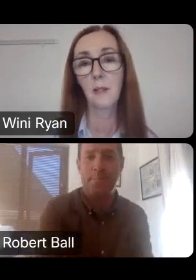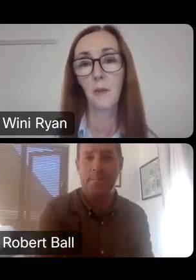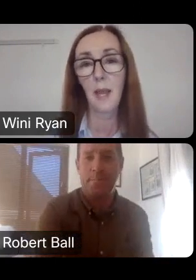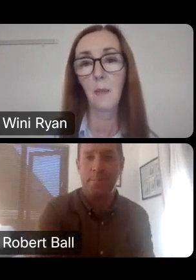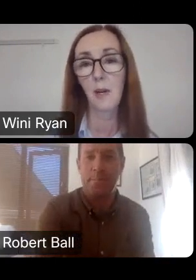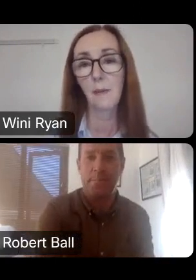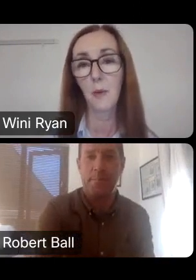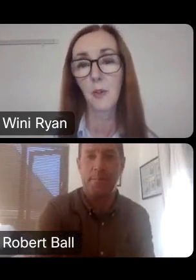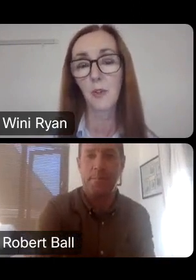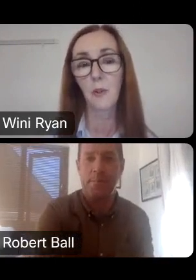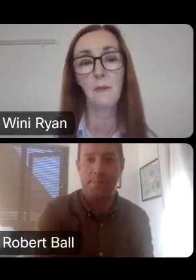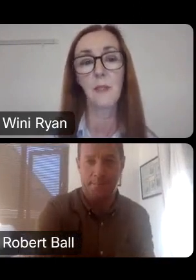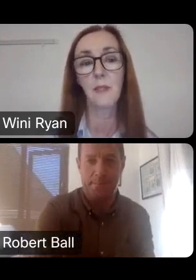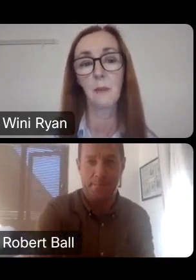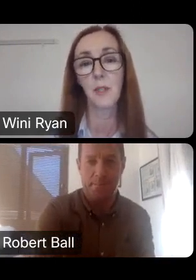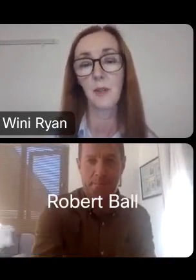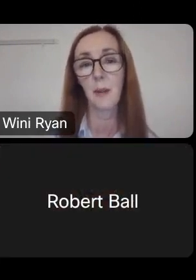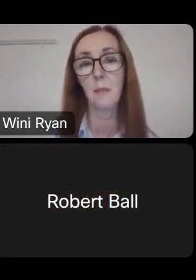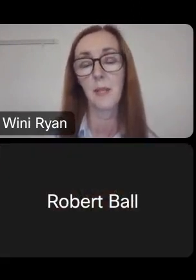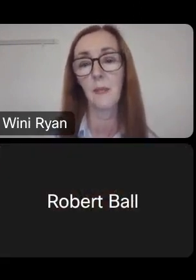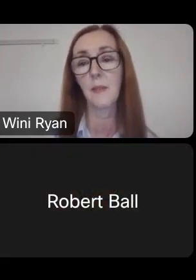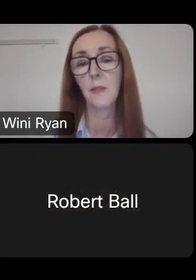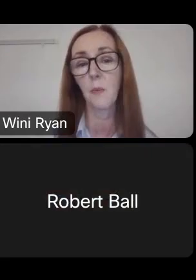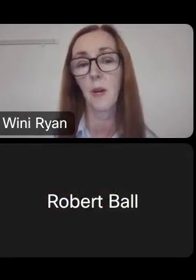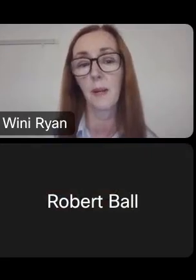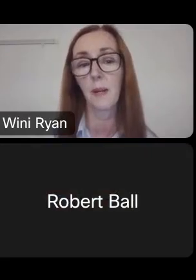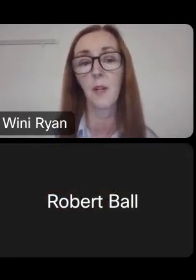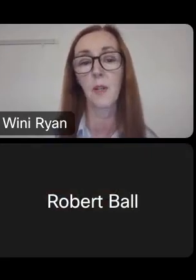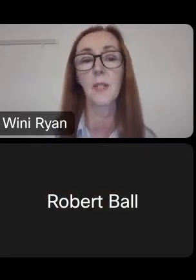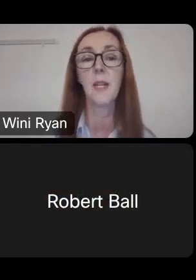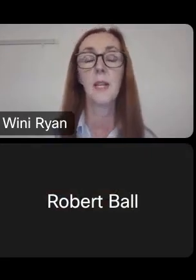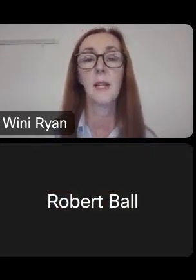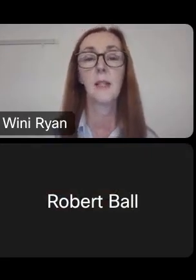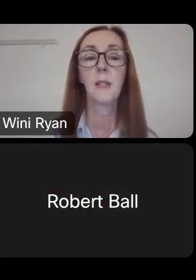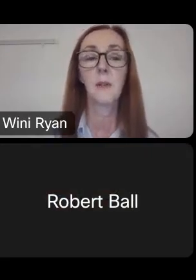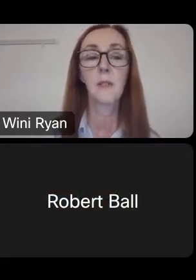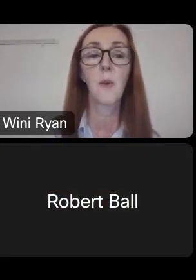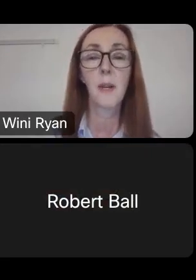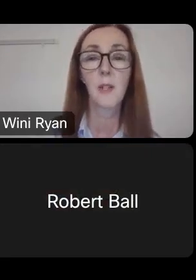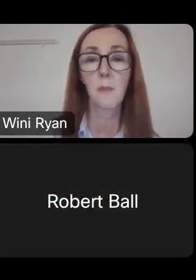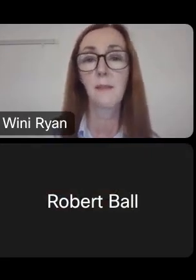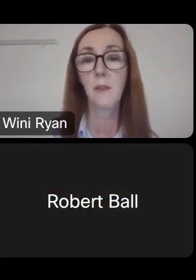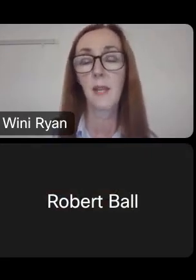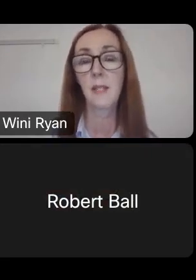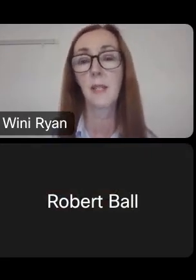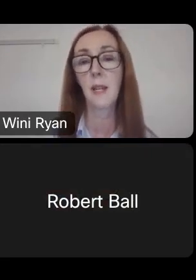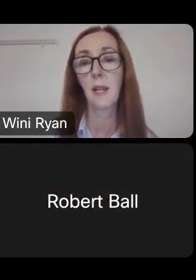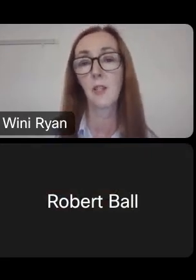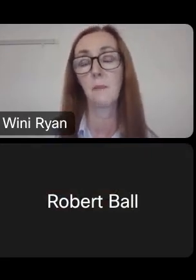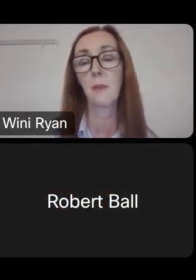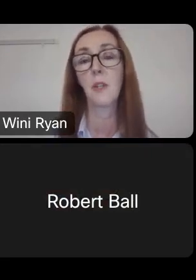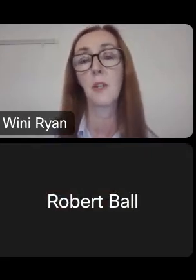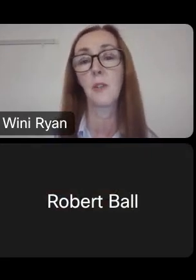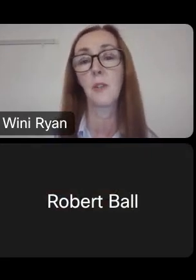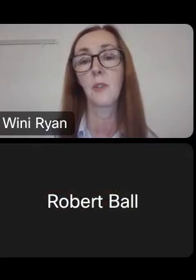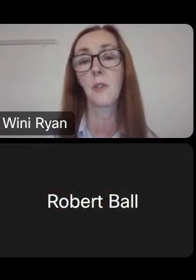build a vocabulary of emotions, or even to demonstrate empathy? And this is why, because there is no better way of creating a connection